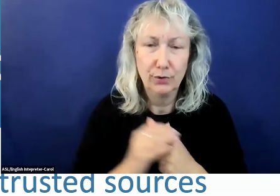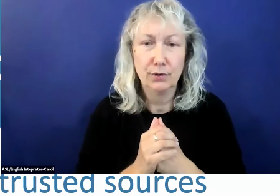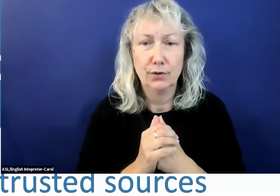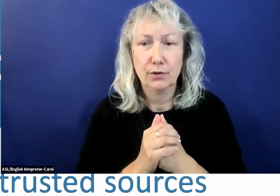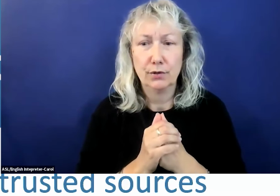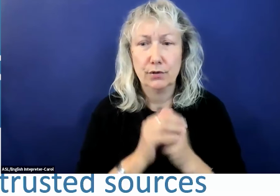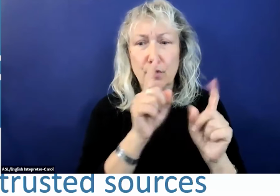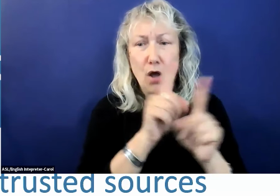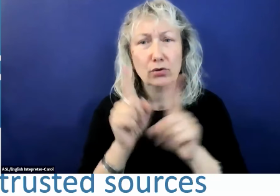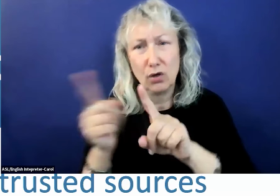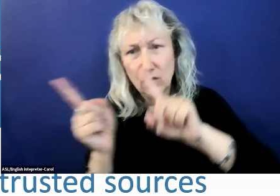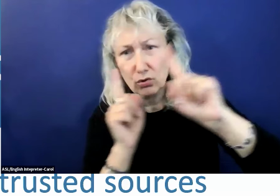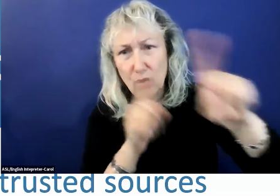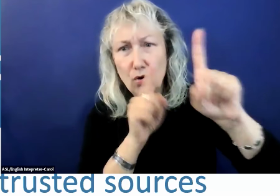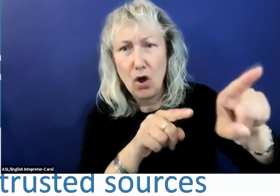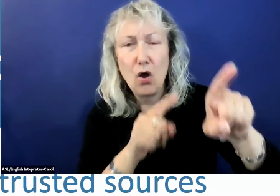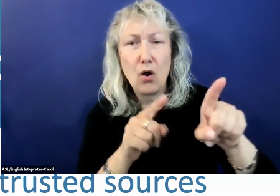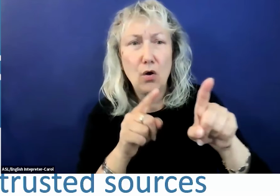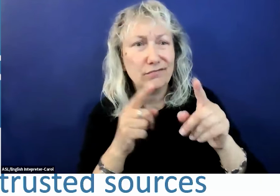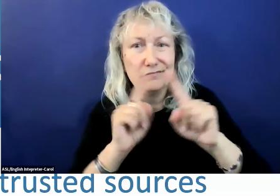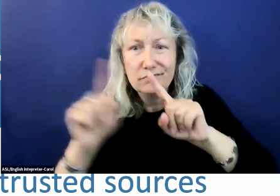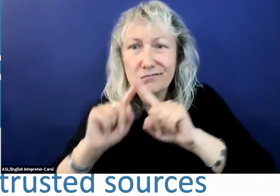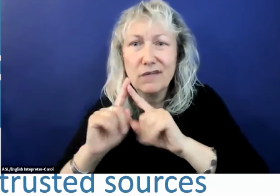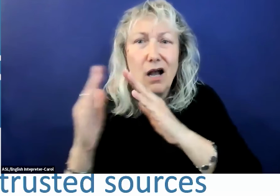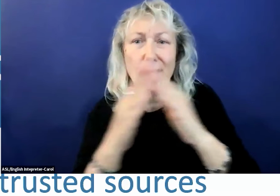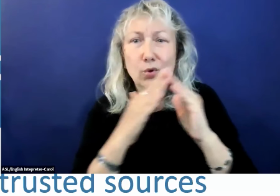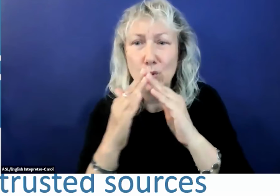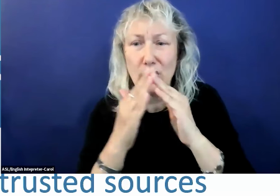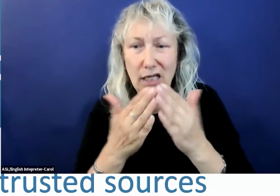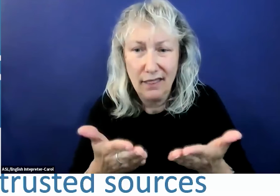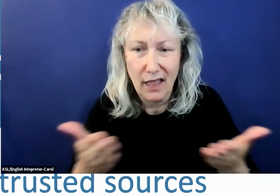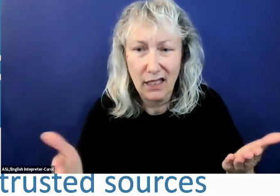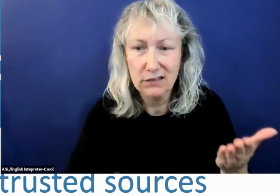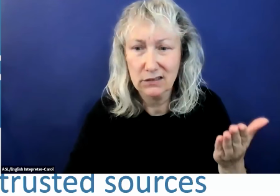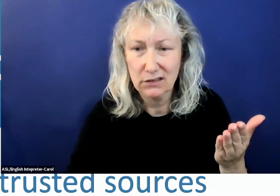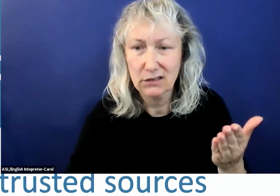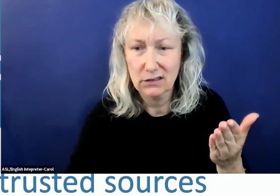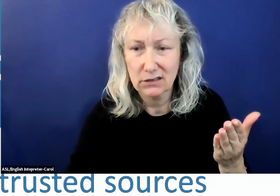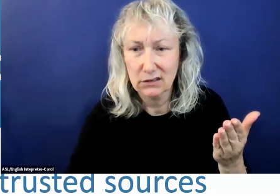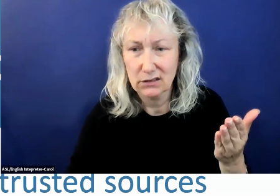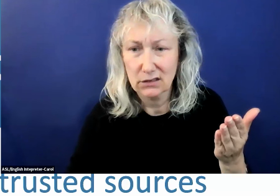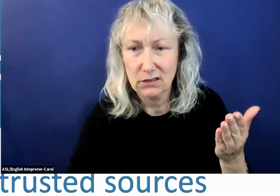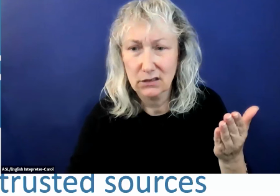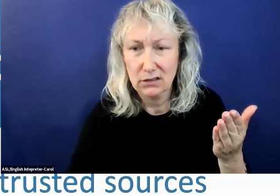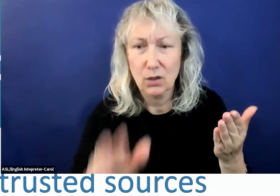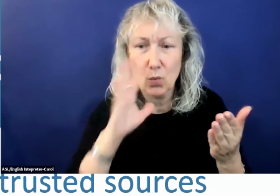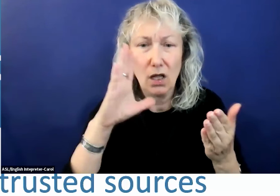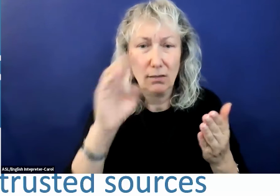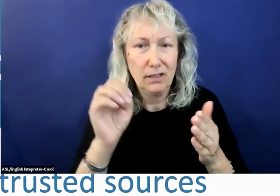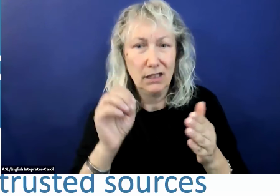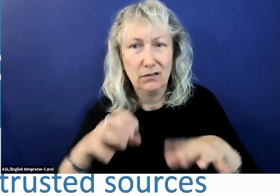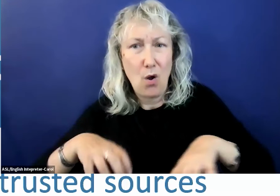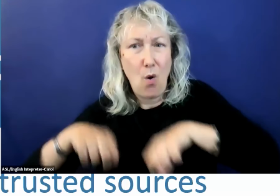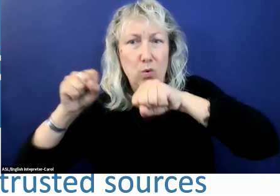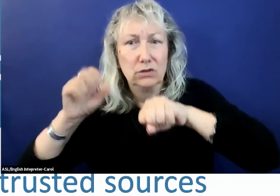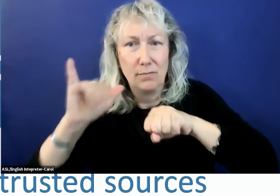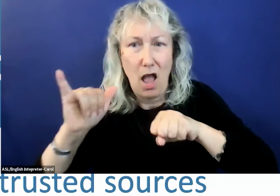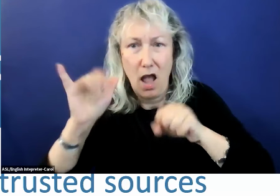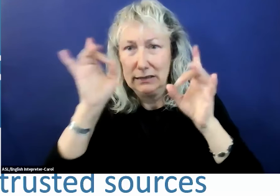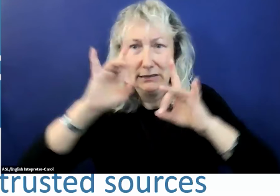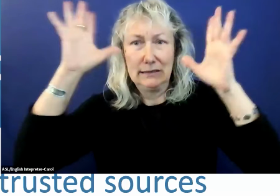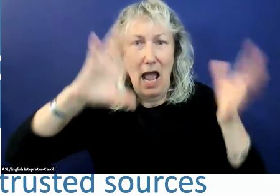to attend community meetings. These are a great resource. They're hosted by disaster response officials, and they're